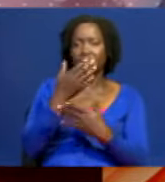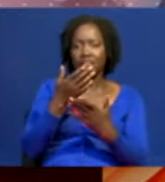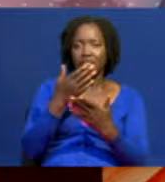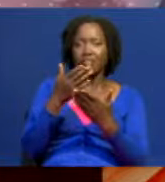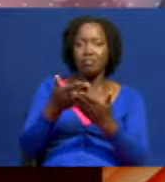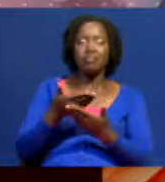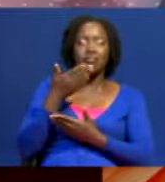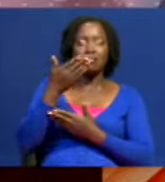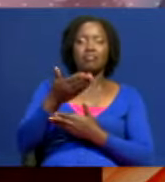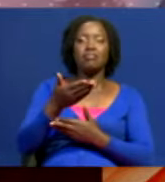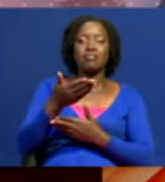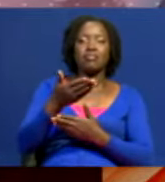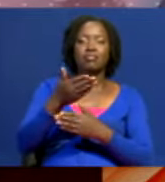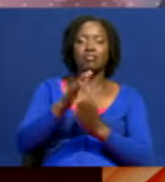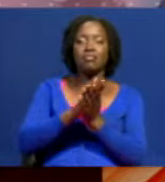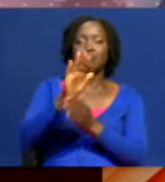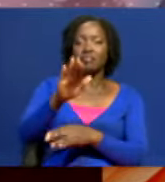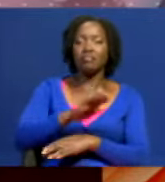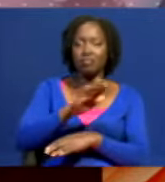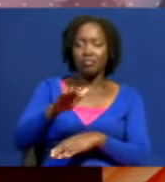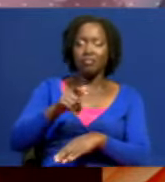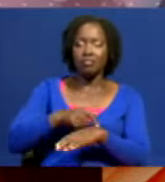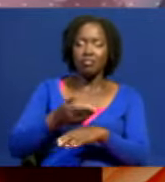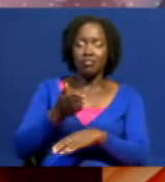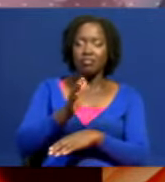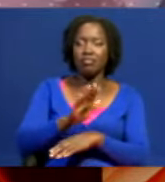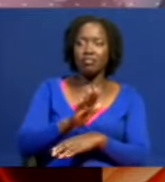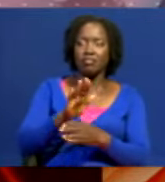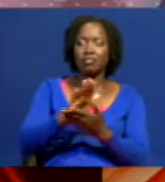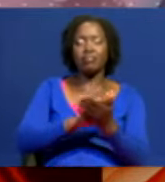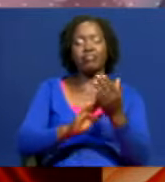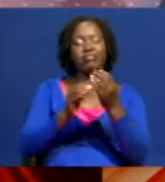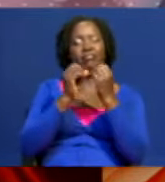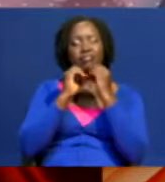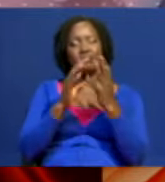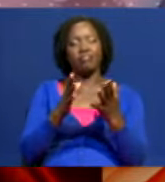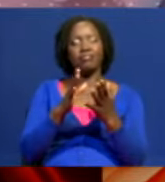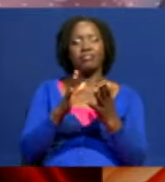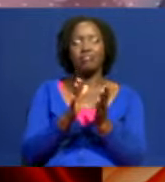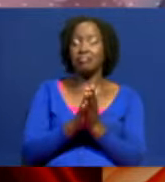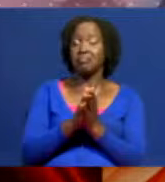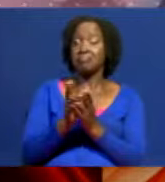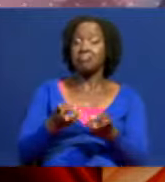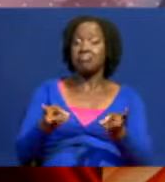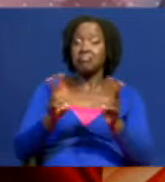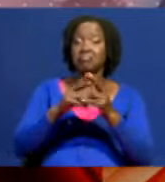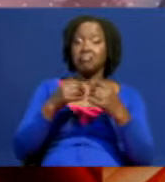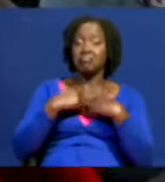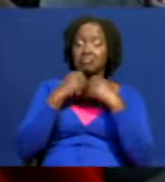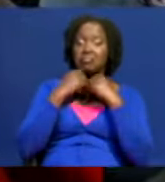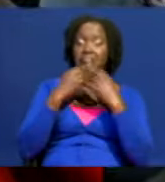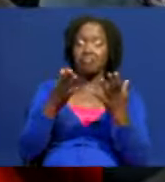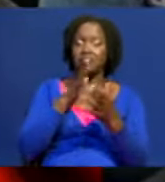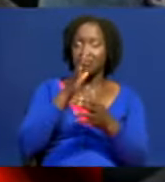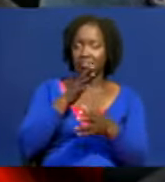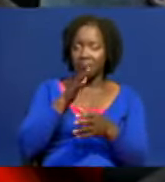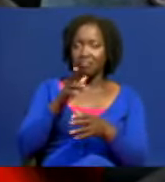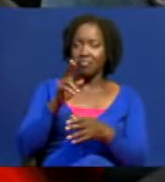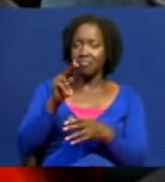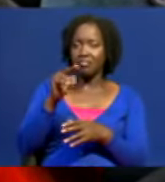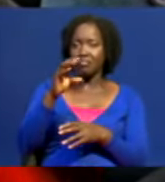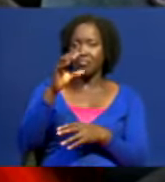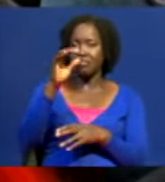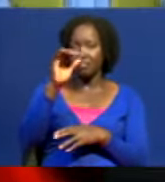tabled before the National Assembly once it resumed, was baseless and lacked merits. Speaking in Bujeru NACIA